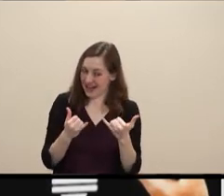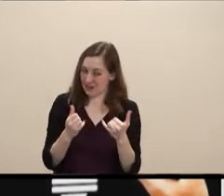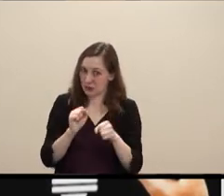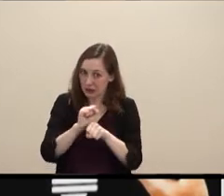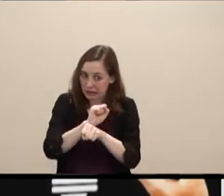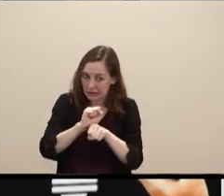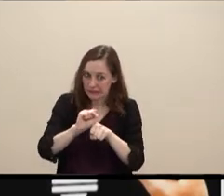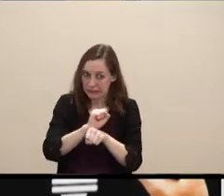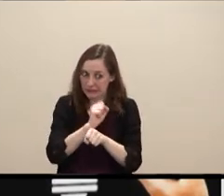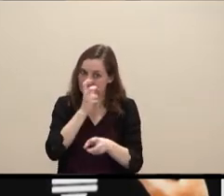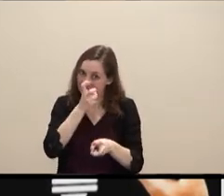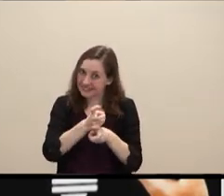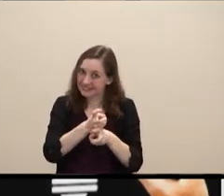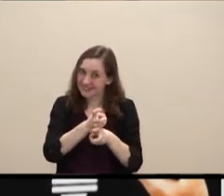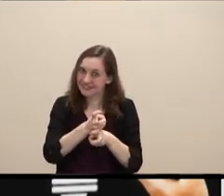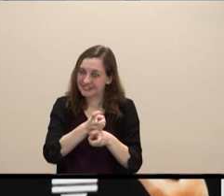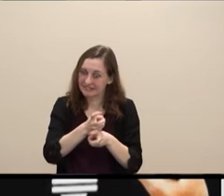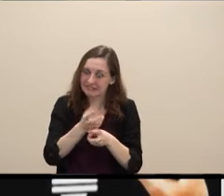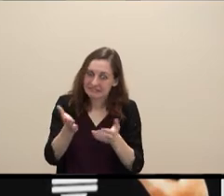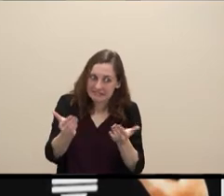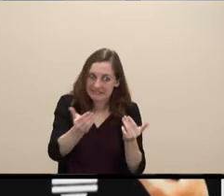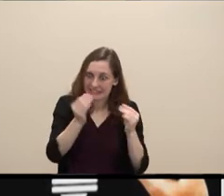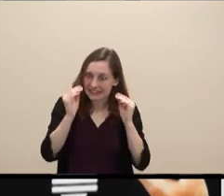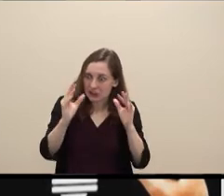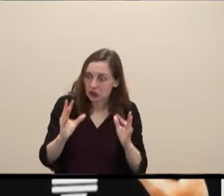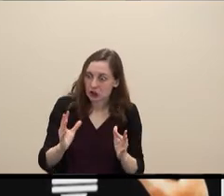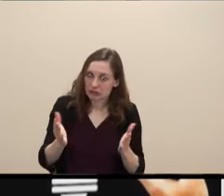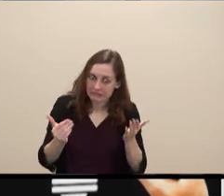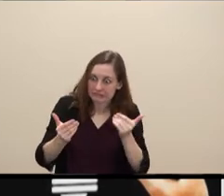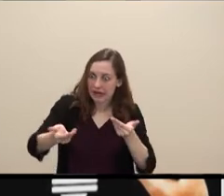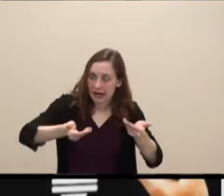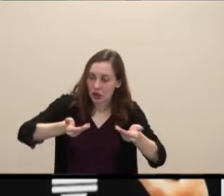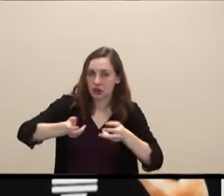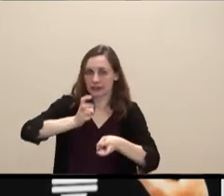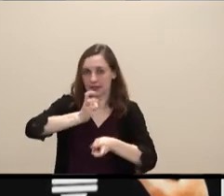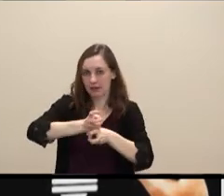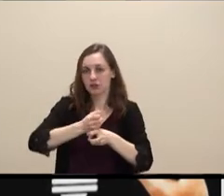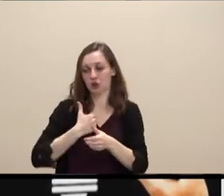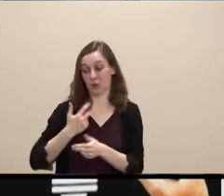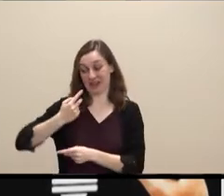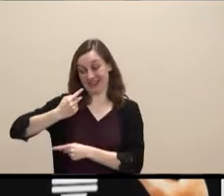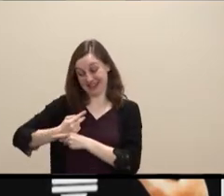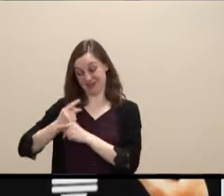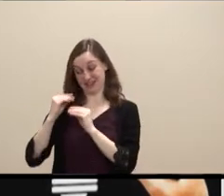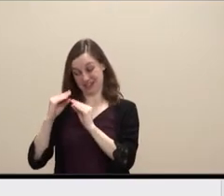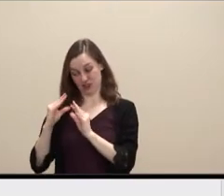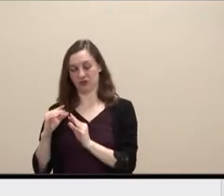tougher. So we want to stay at the head of the game here, or get to the head of the game.